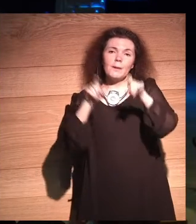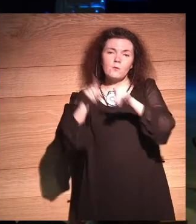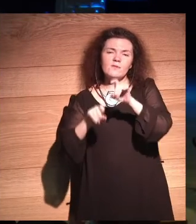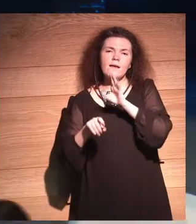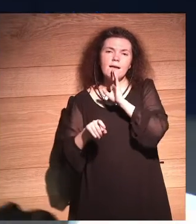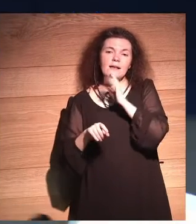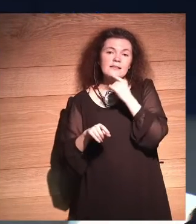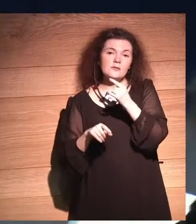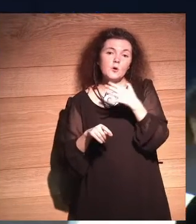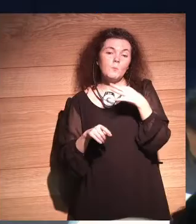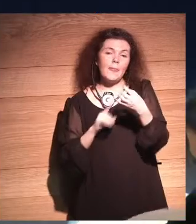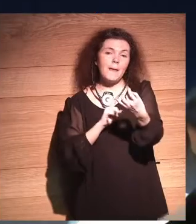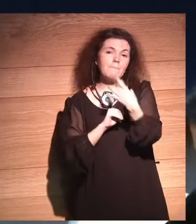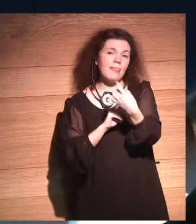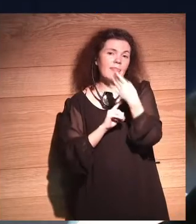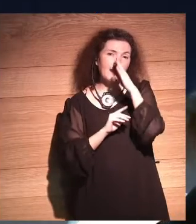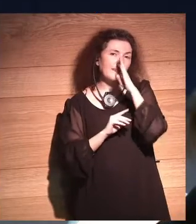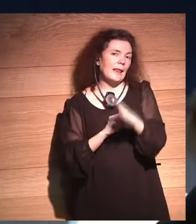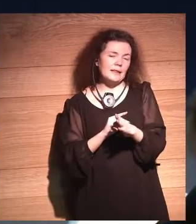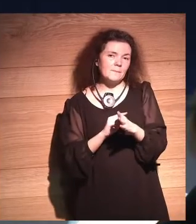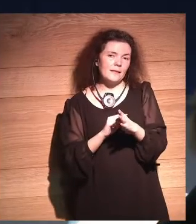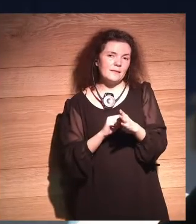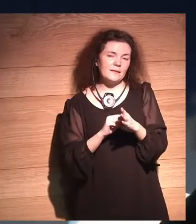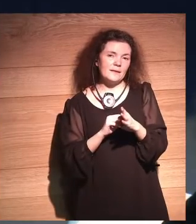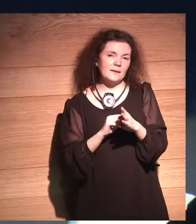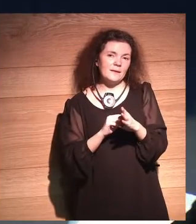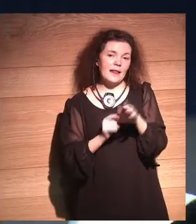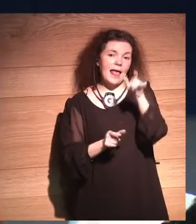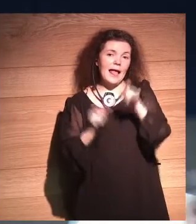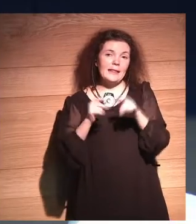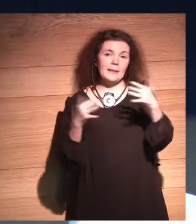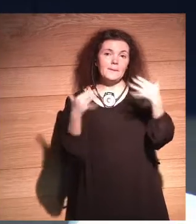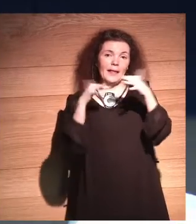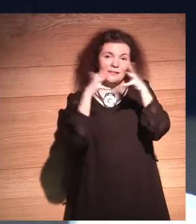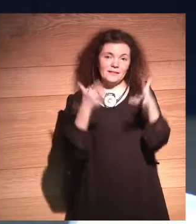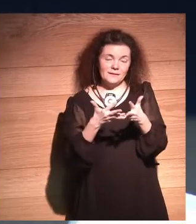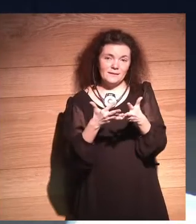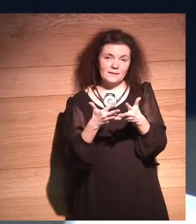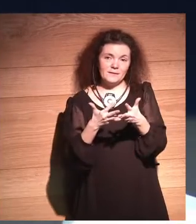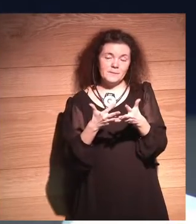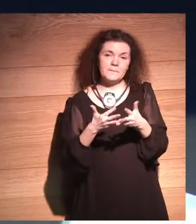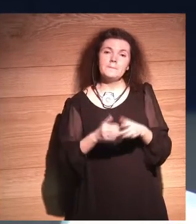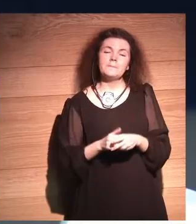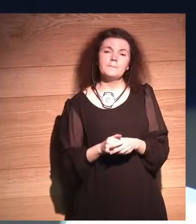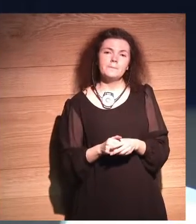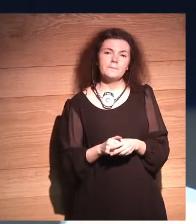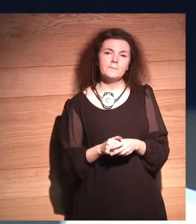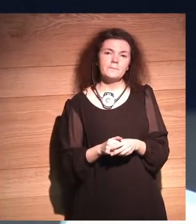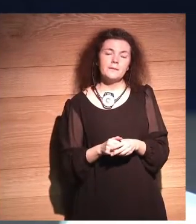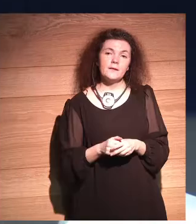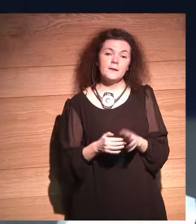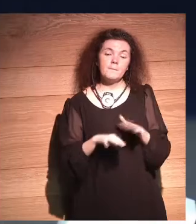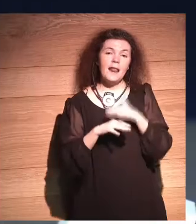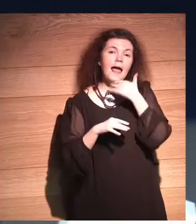Before giving the floor to the audience, because as I was saying before, you can send them, the people that are watching this